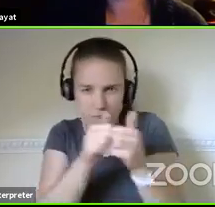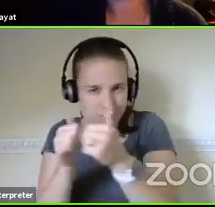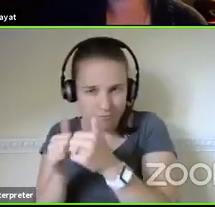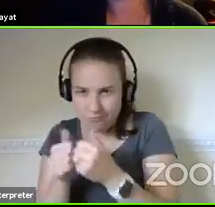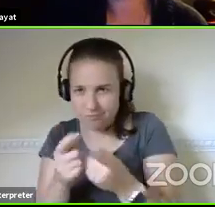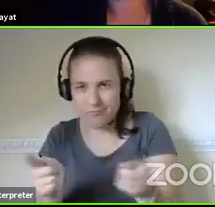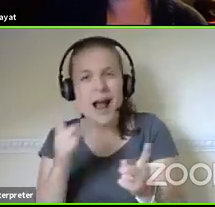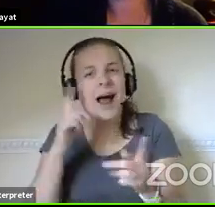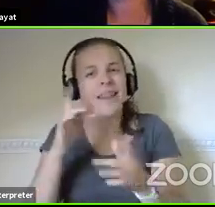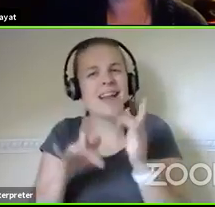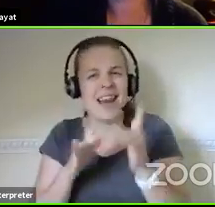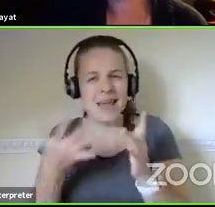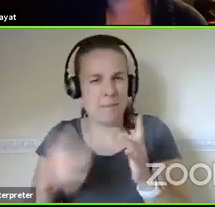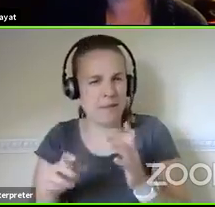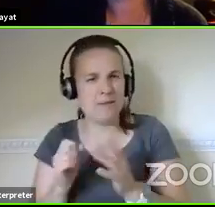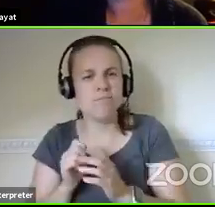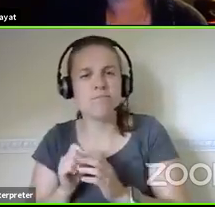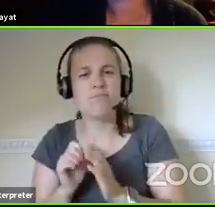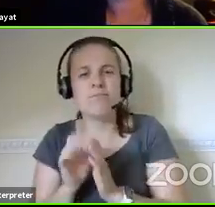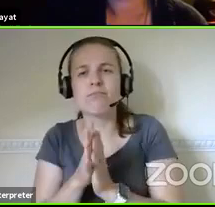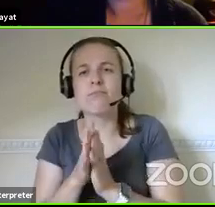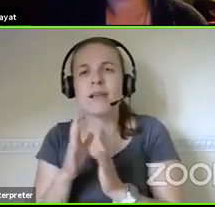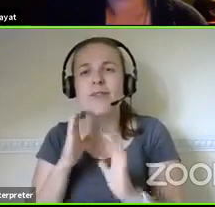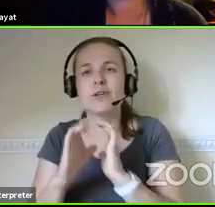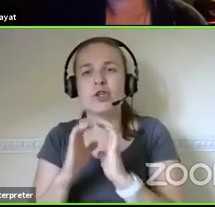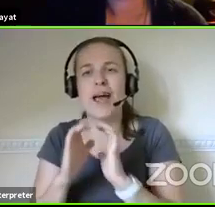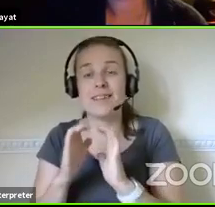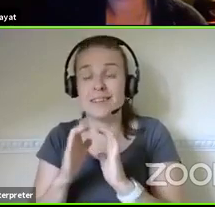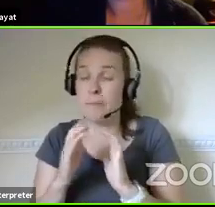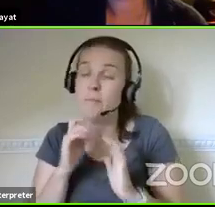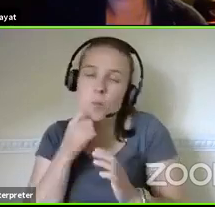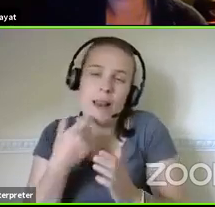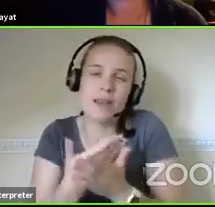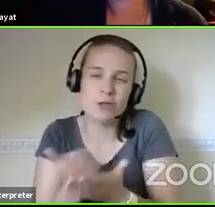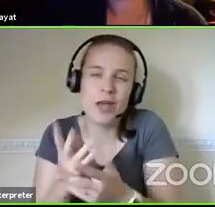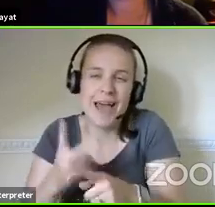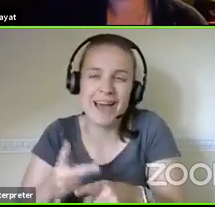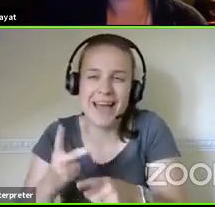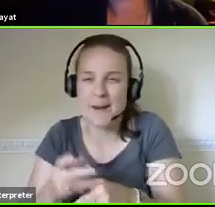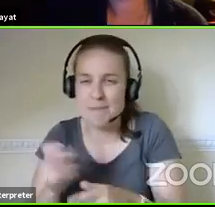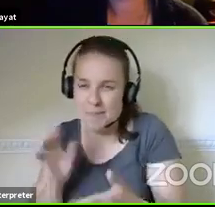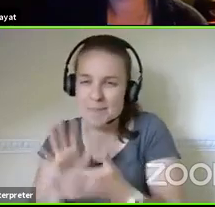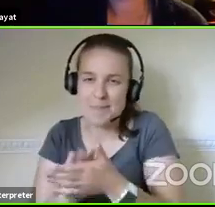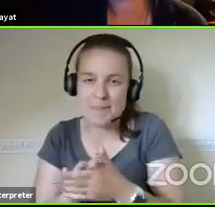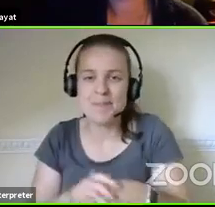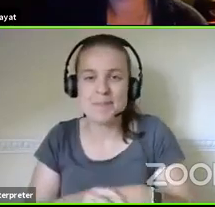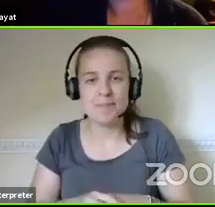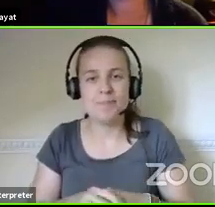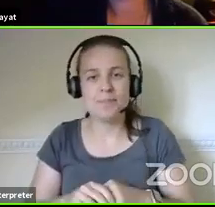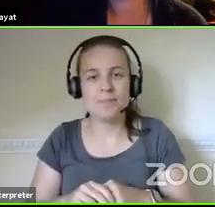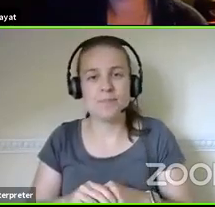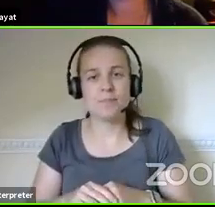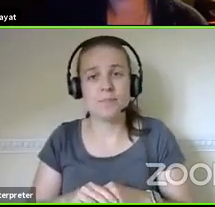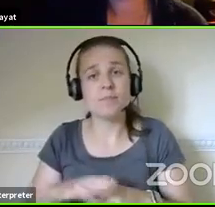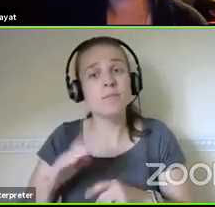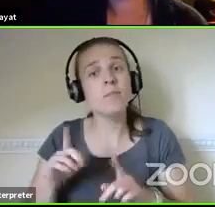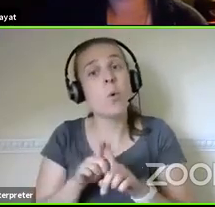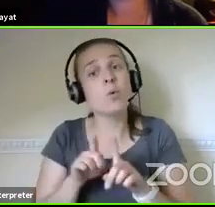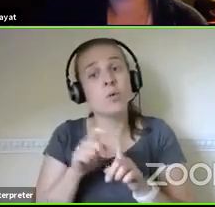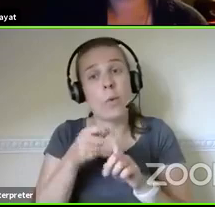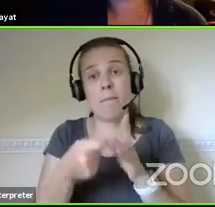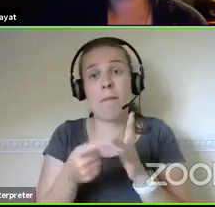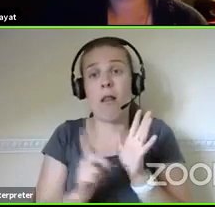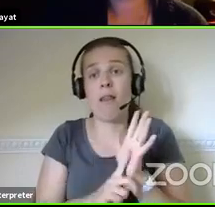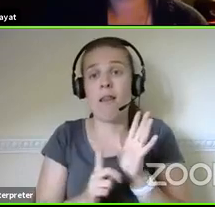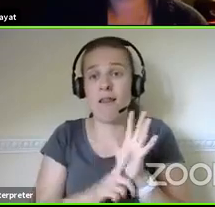been shared in the chat, but we will share them again with everybody. And also our poll. So